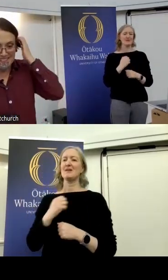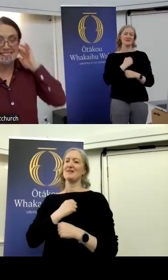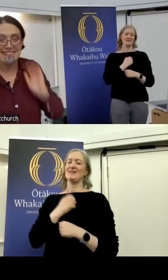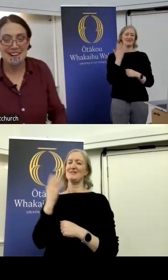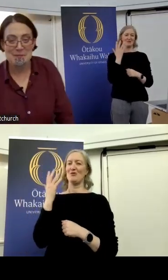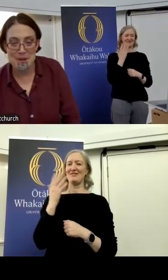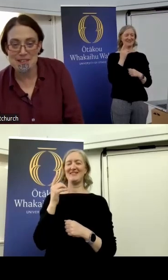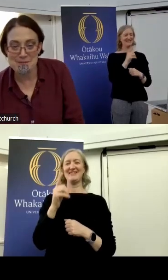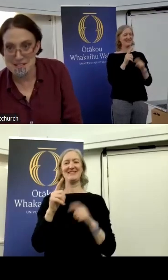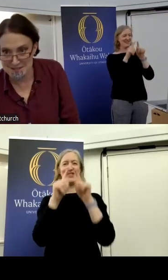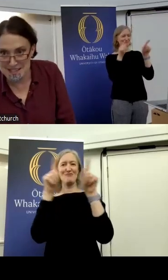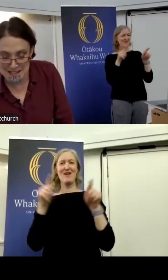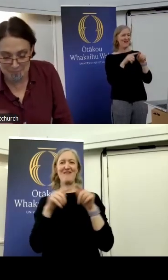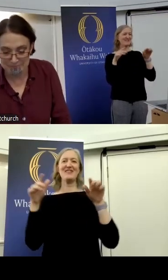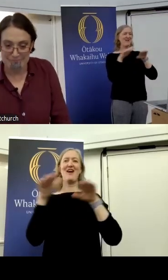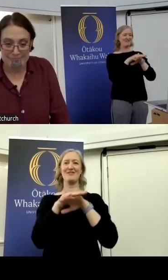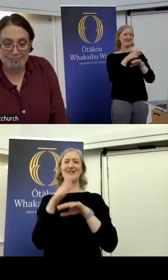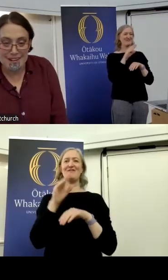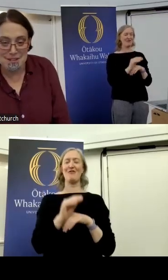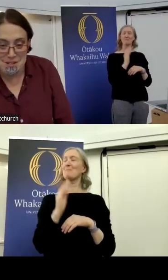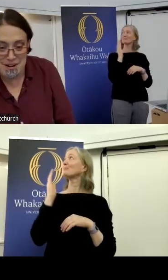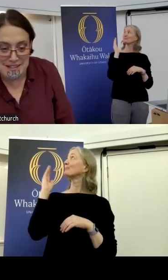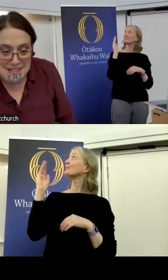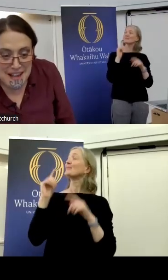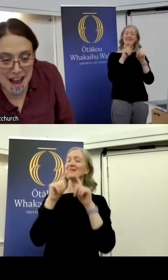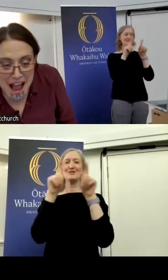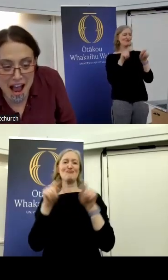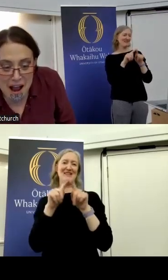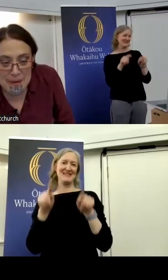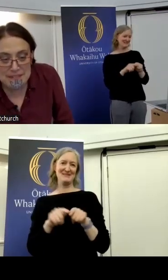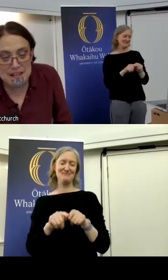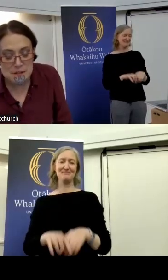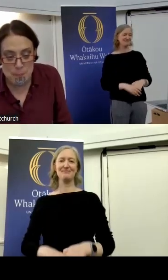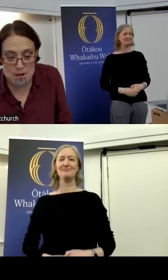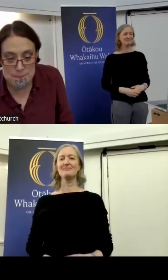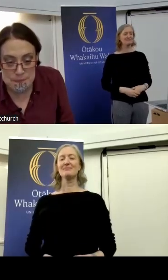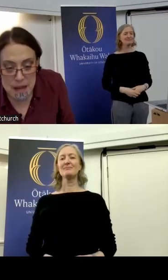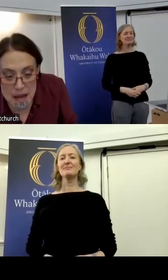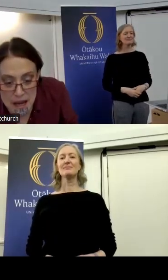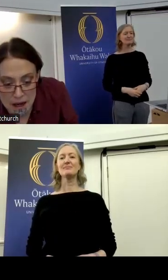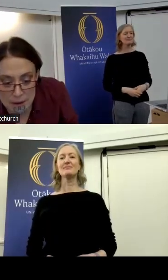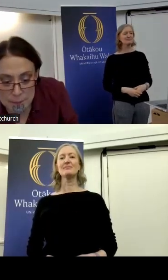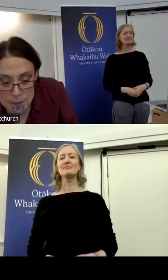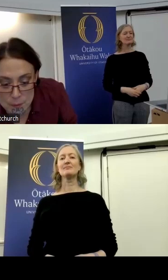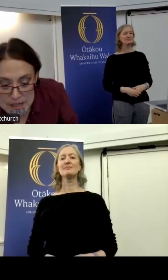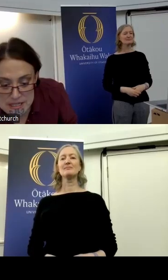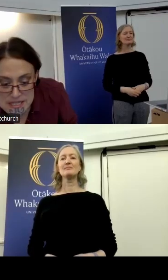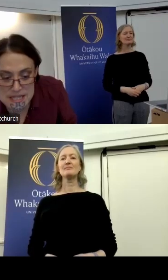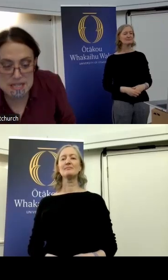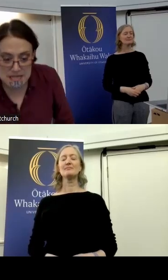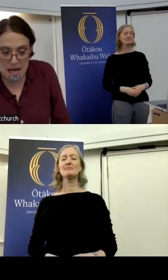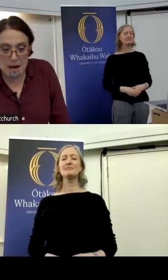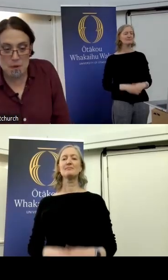by the rest of the screens. And then at the bottom, we